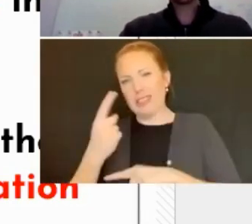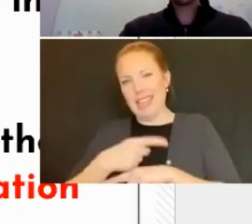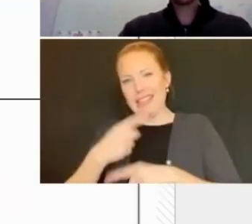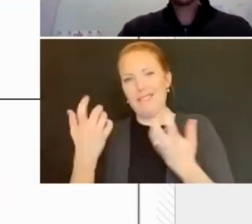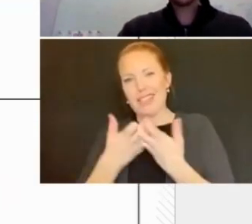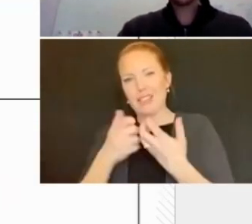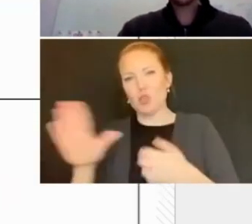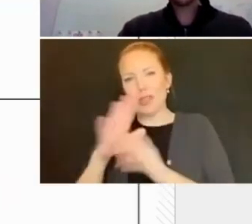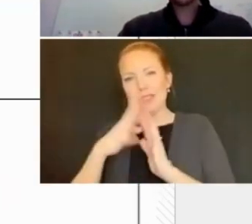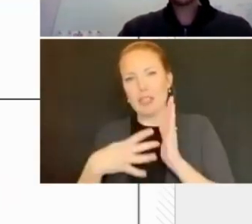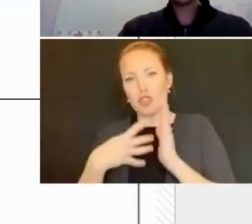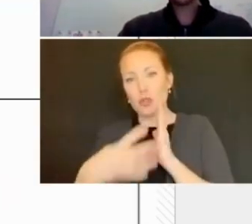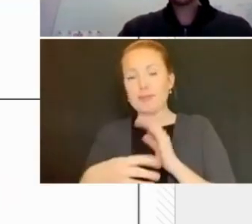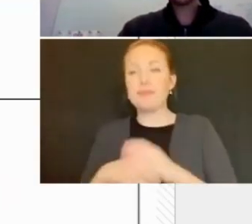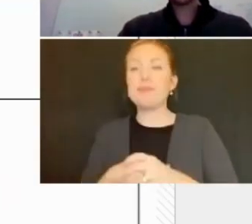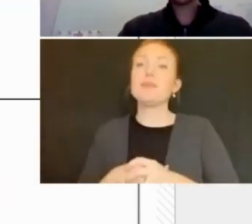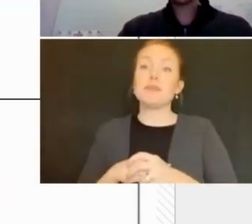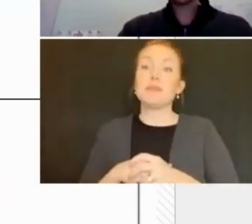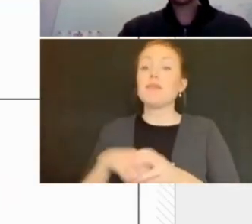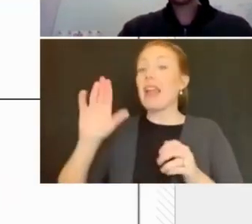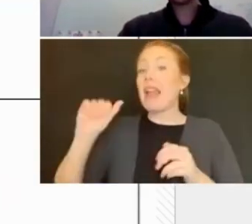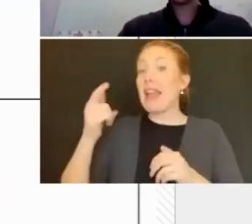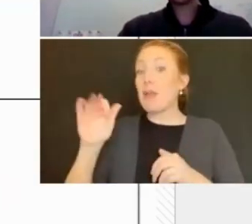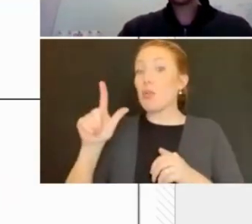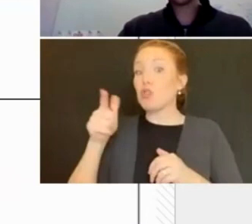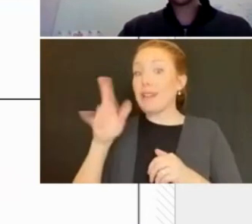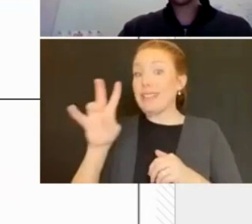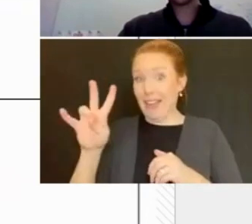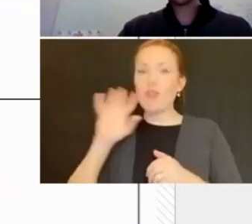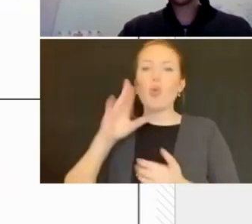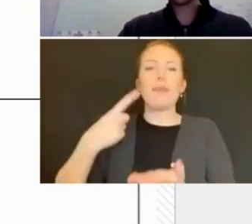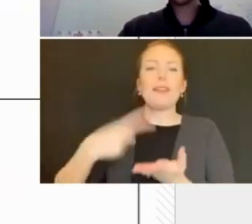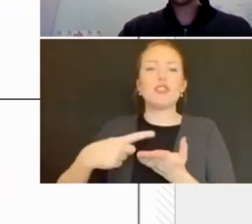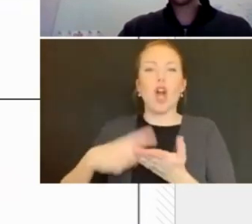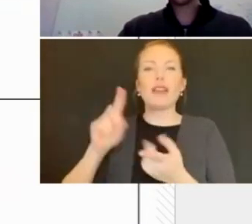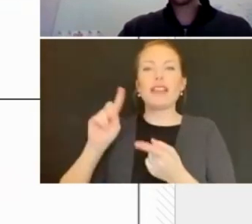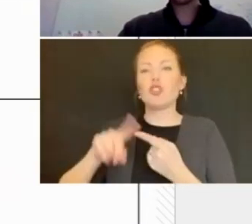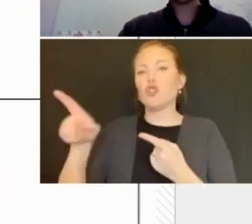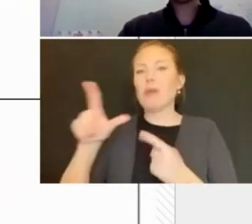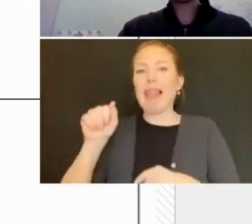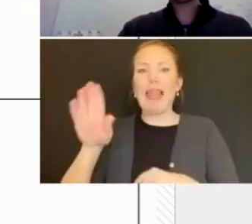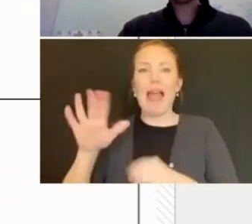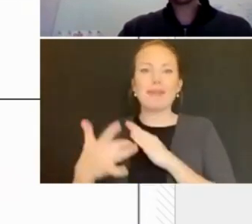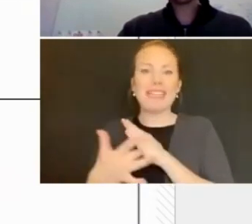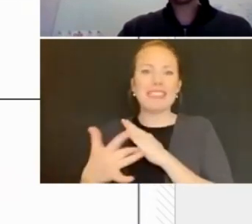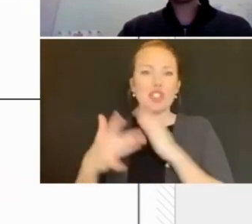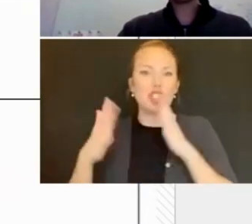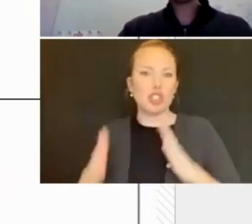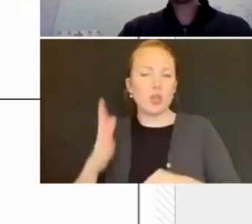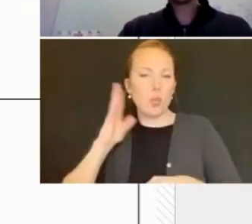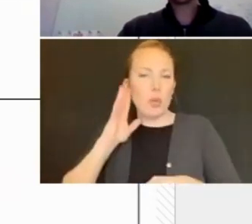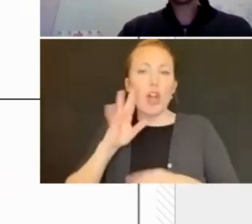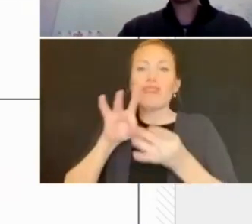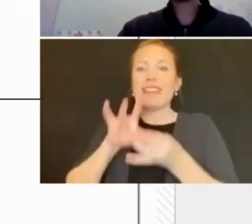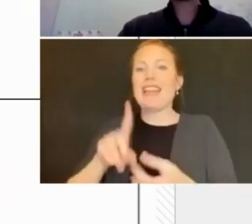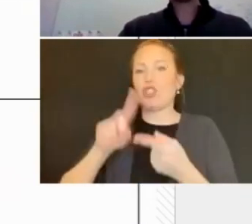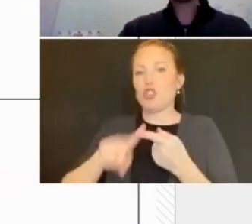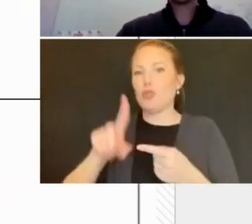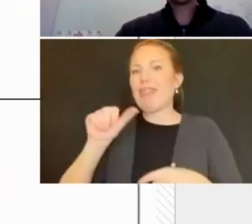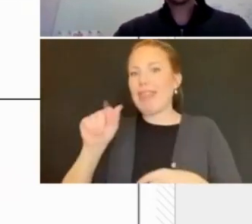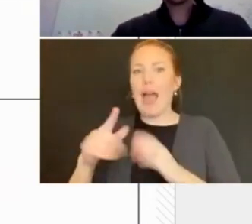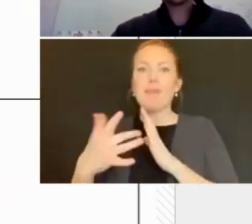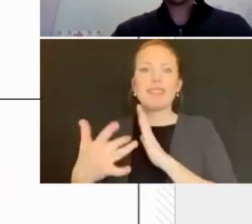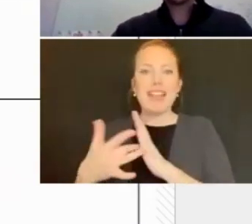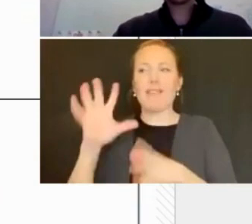it. Also on April 27th, we will be talking to a lab technician about the world of being a lab tech in a